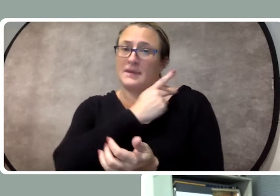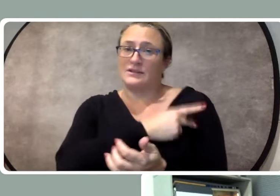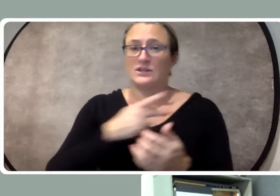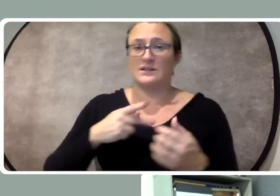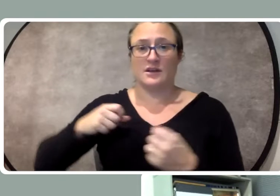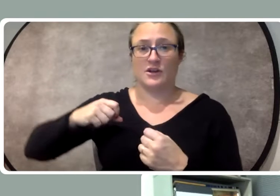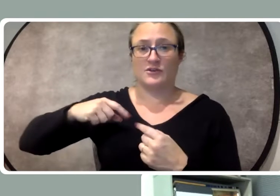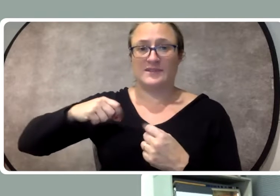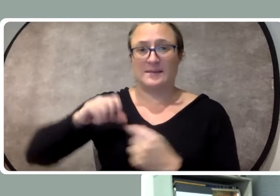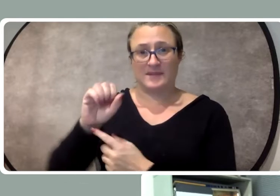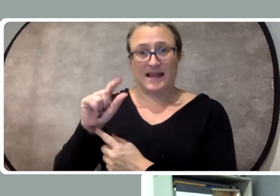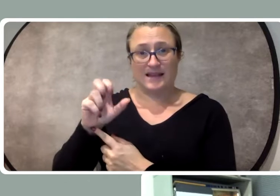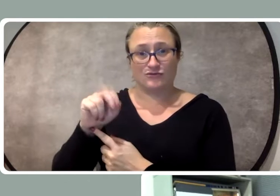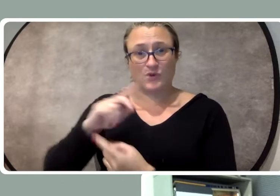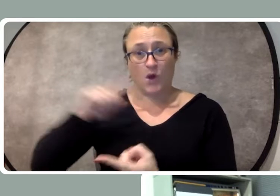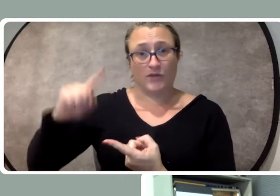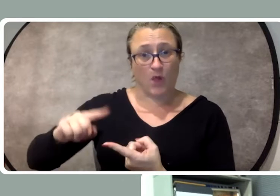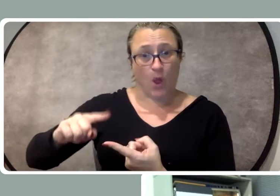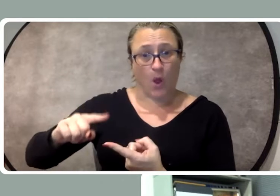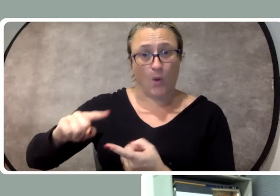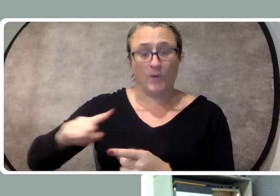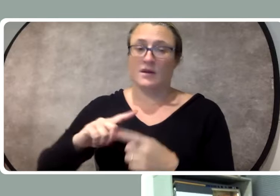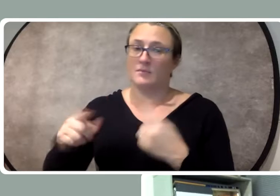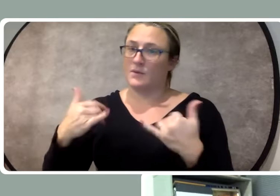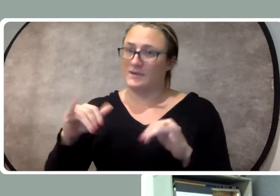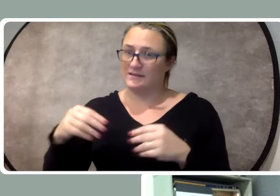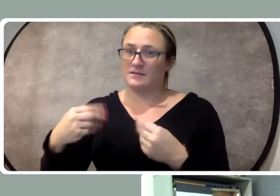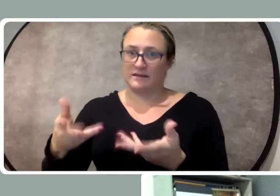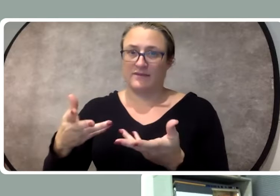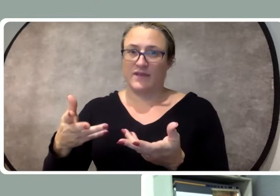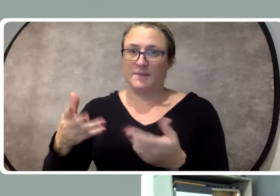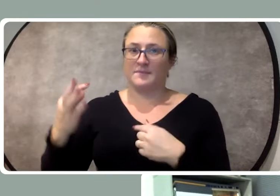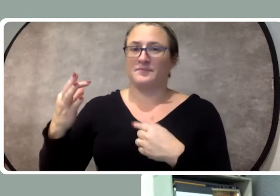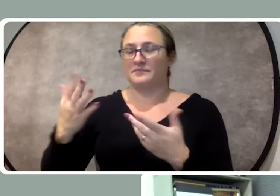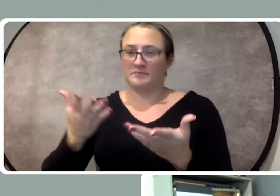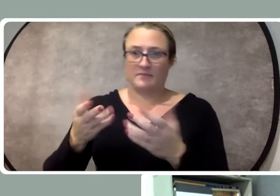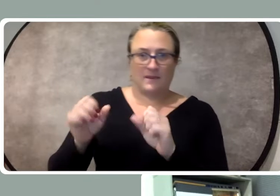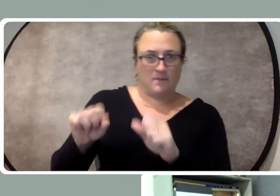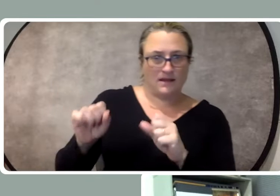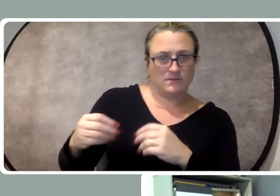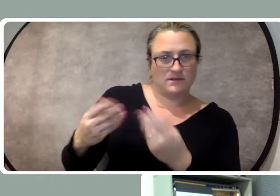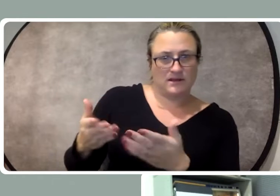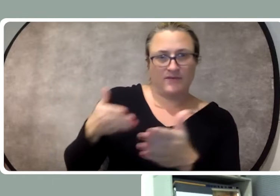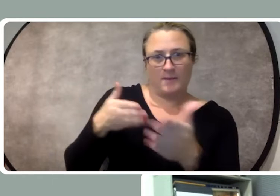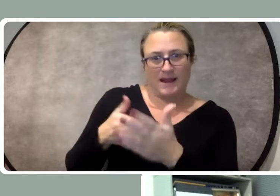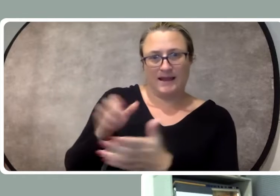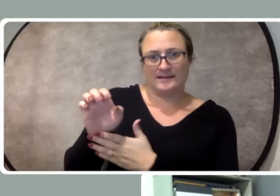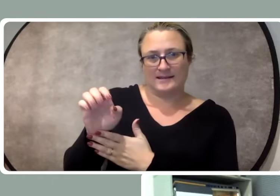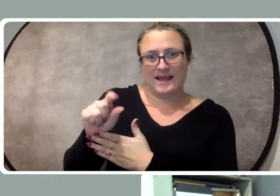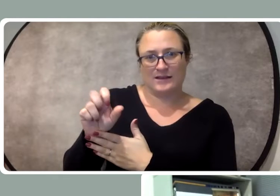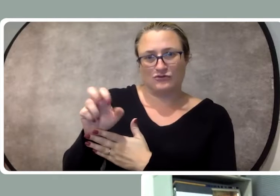on the lower side, we still give them the benefit of the doubt and offer them anti-estrogen